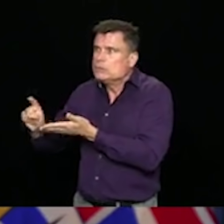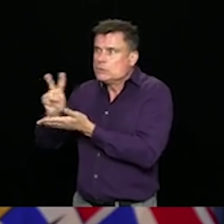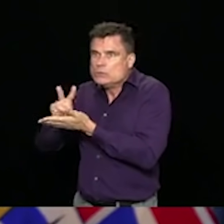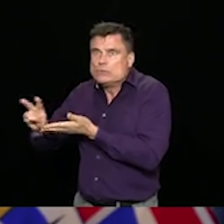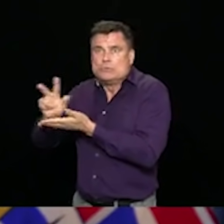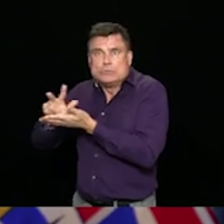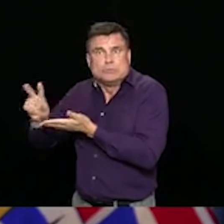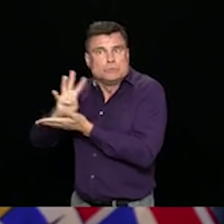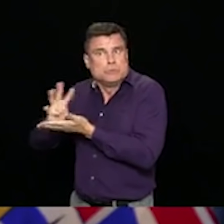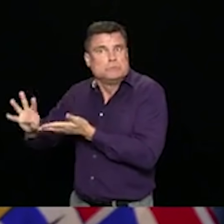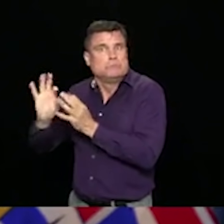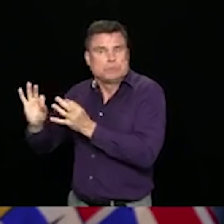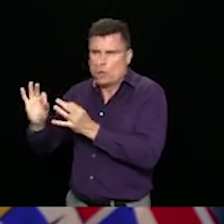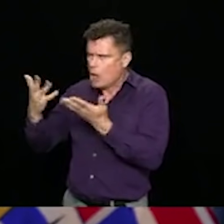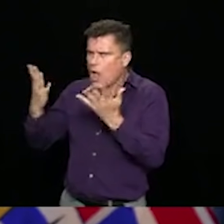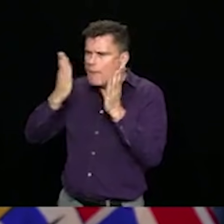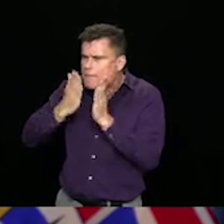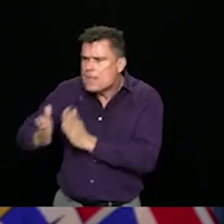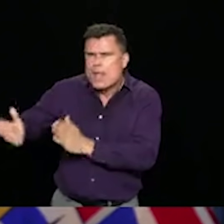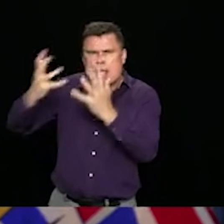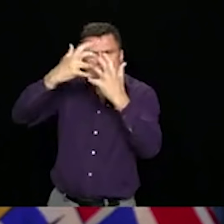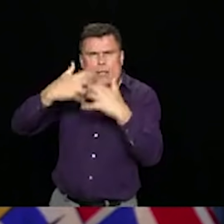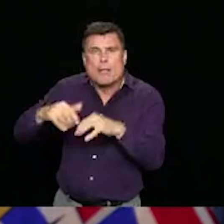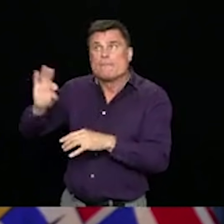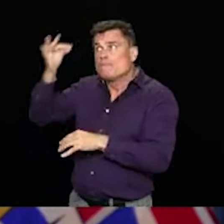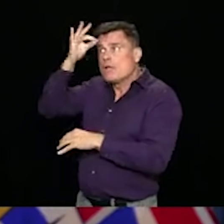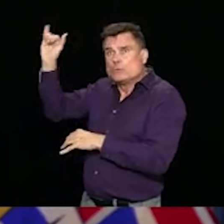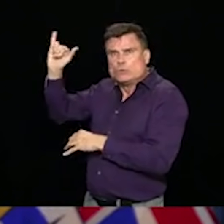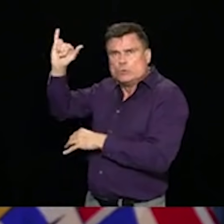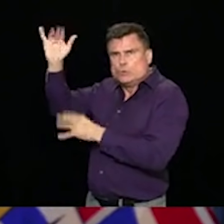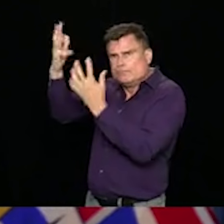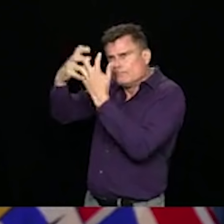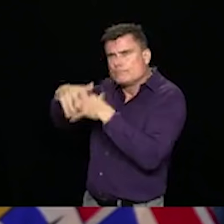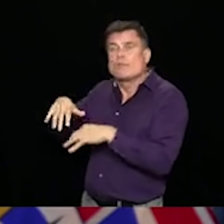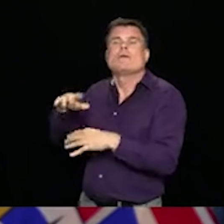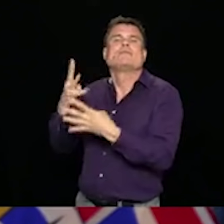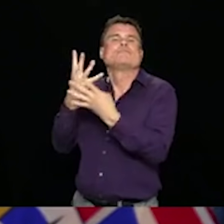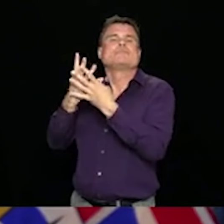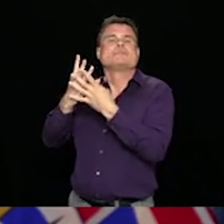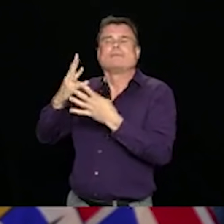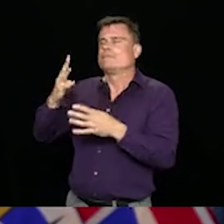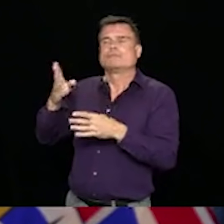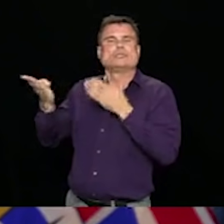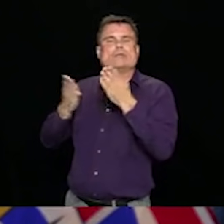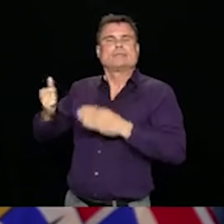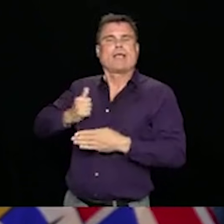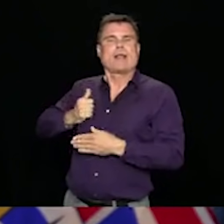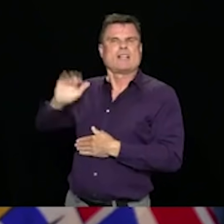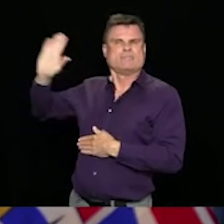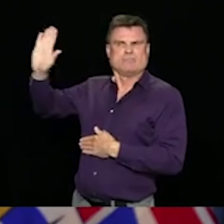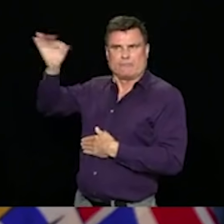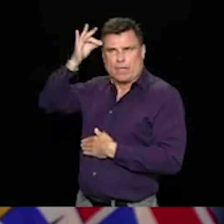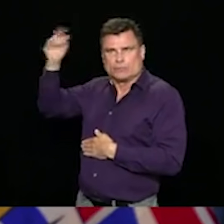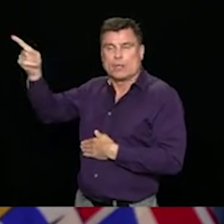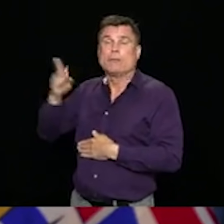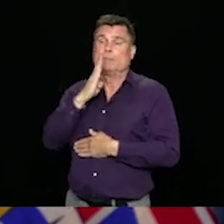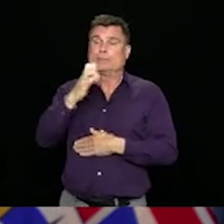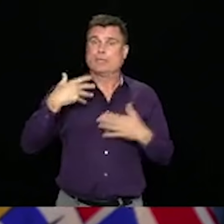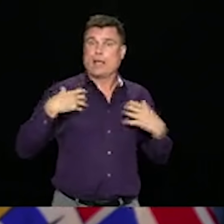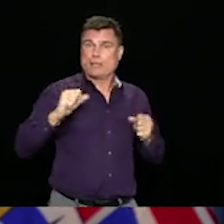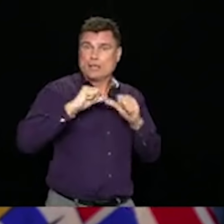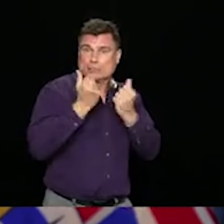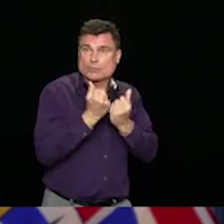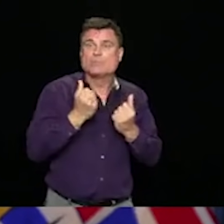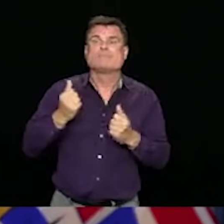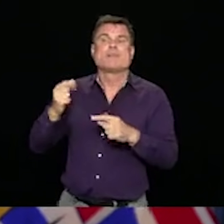lot of coordination as well with our federal partners, especially Correctional Services Canada and the Public Health Agency of Canada, and the protocols that